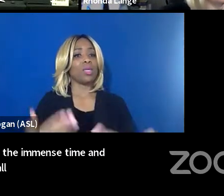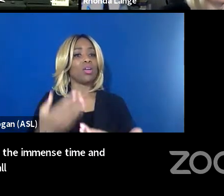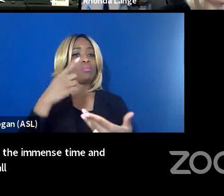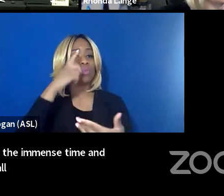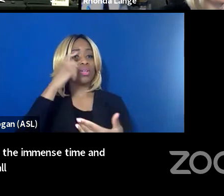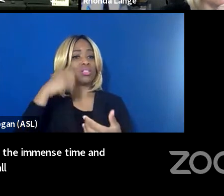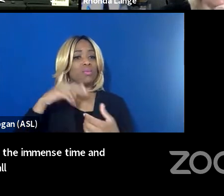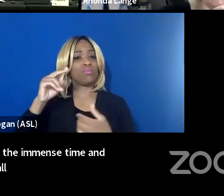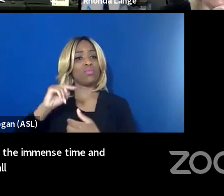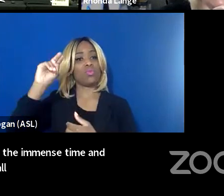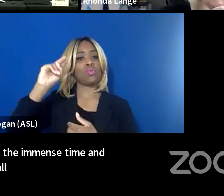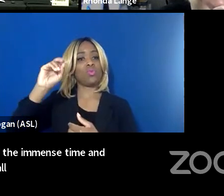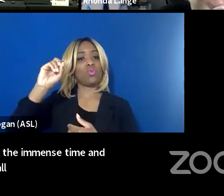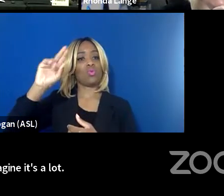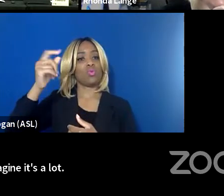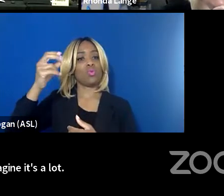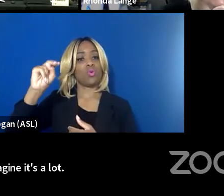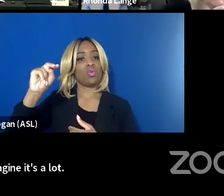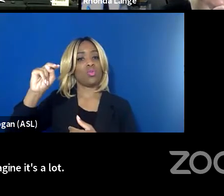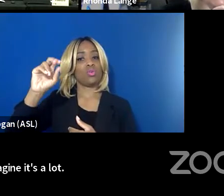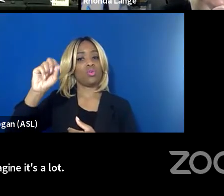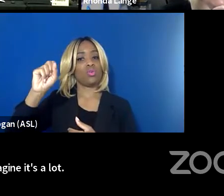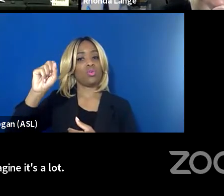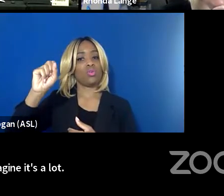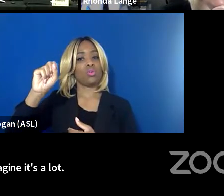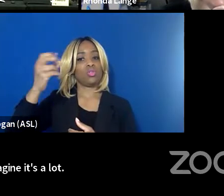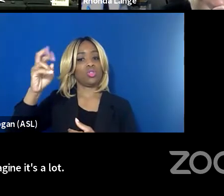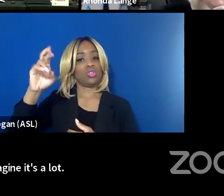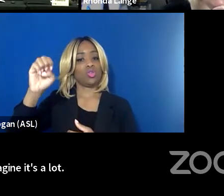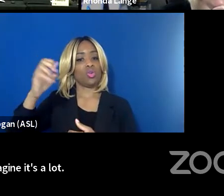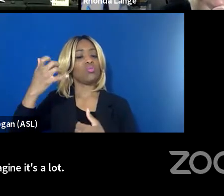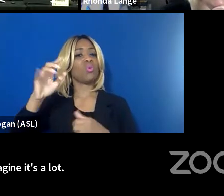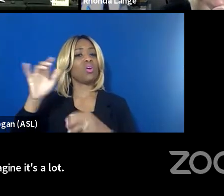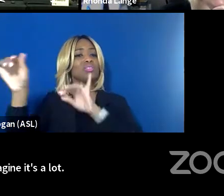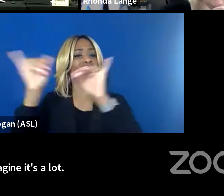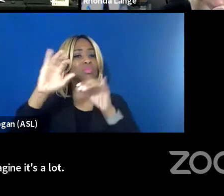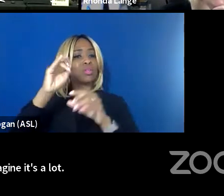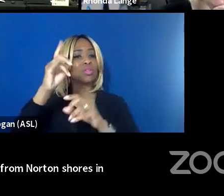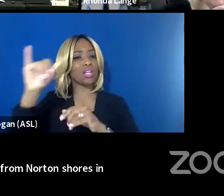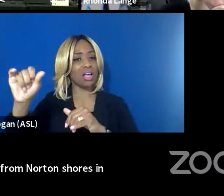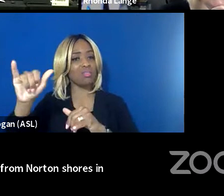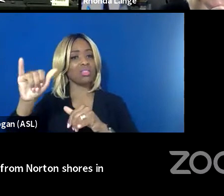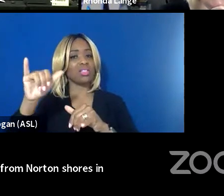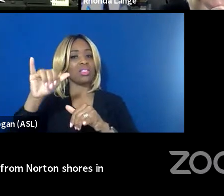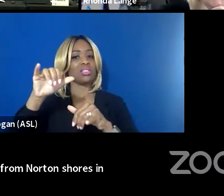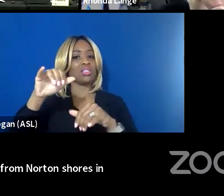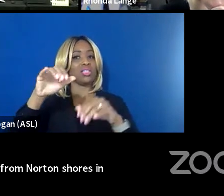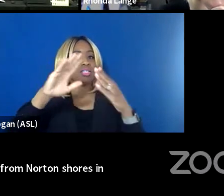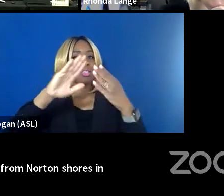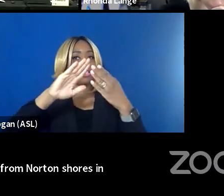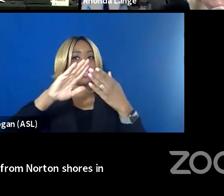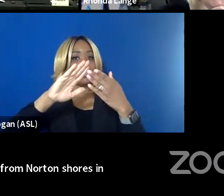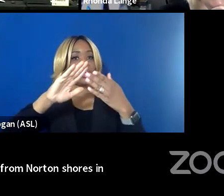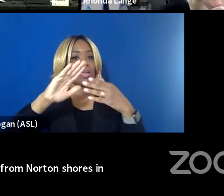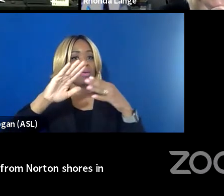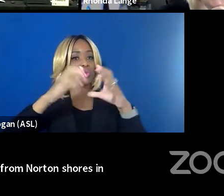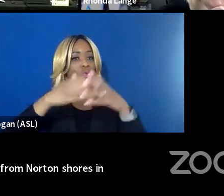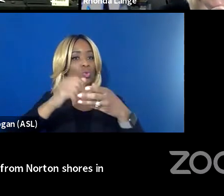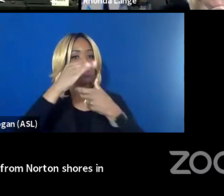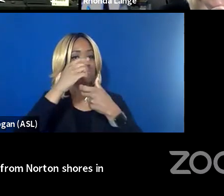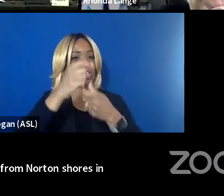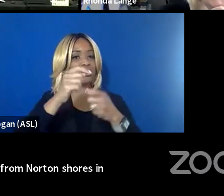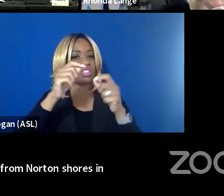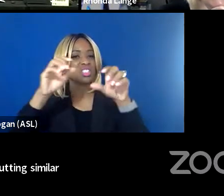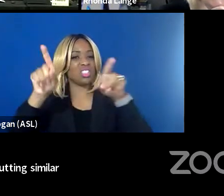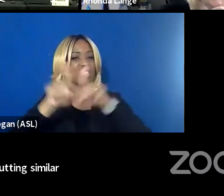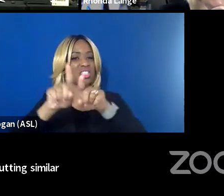from Northern Shores in Muskegon County to talk about putting similar counties and similar groups of interest in the same area. We have much more in common